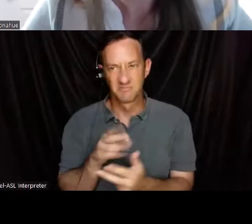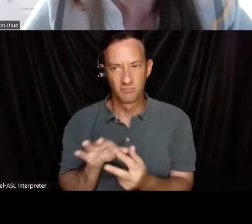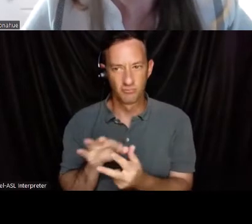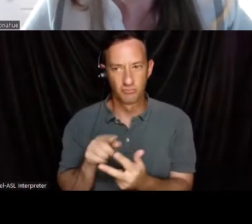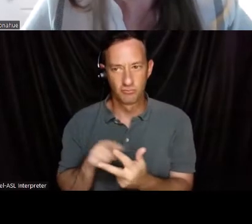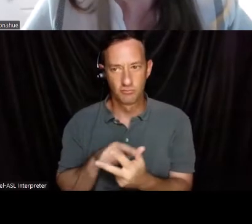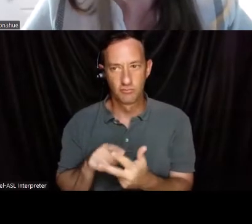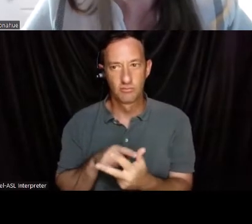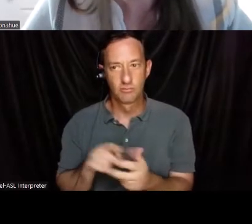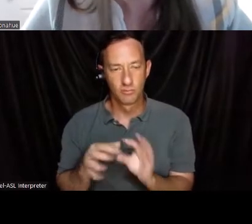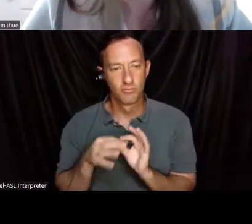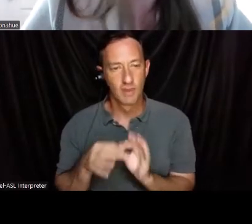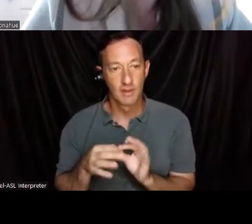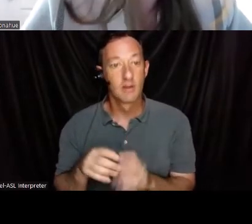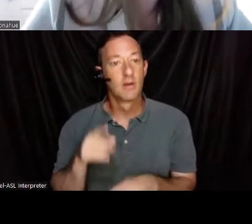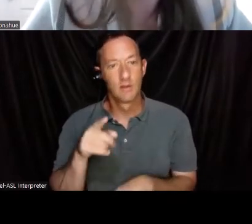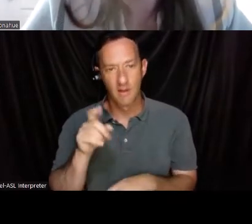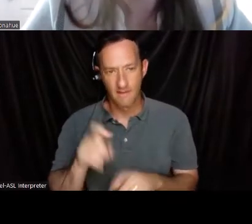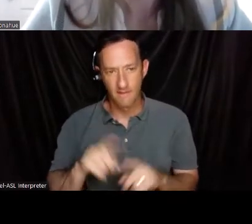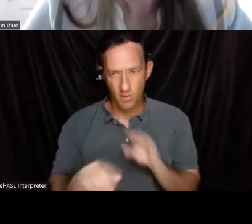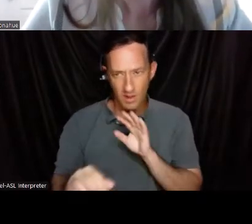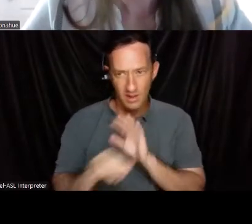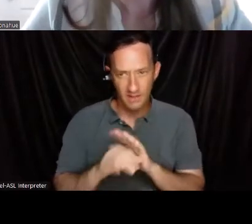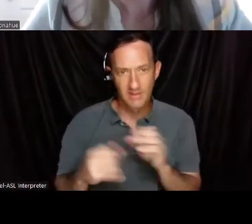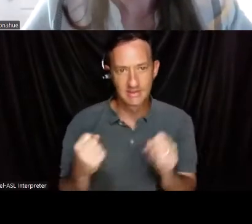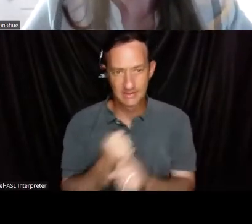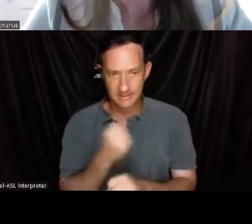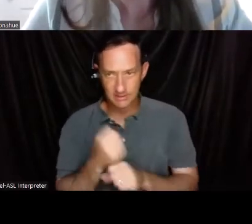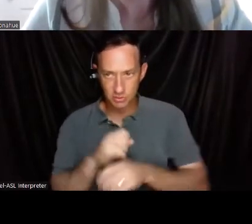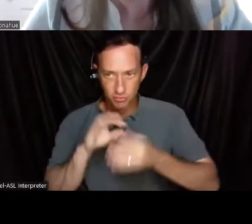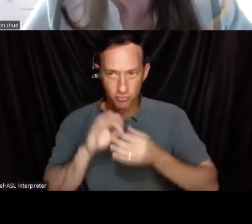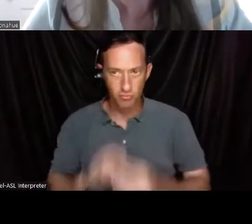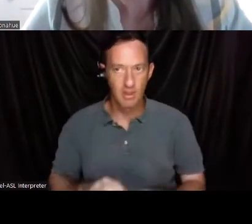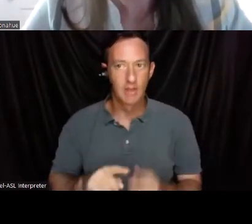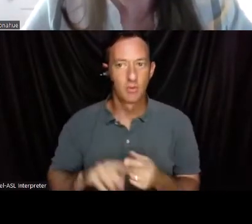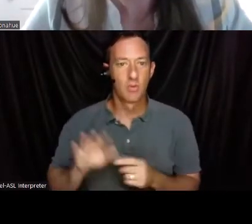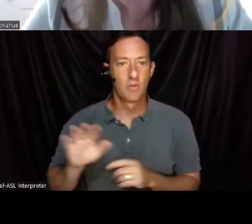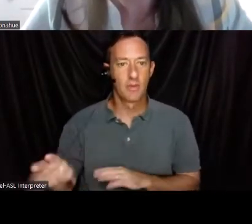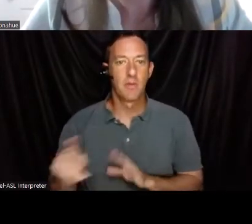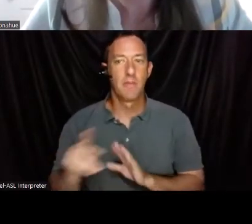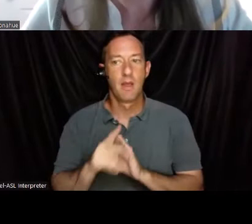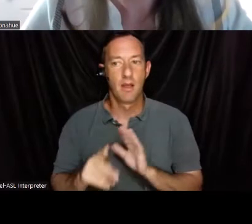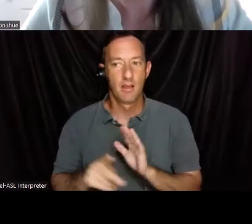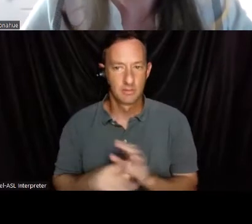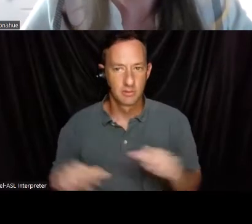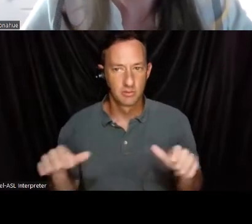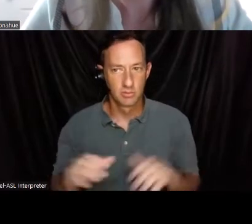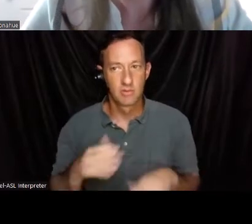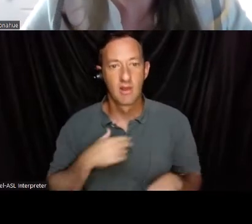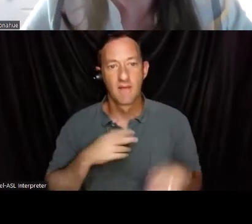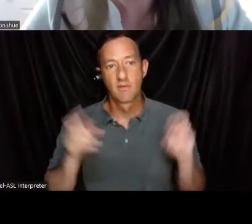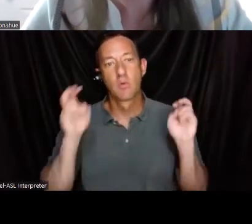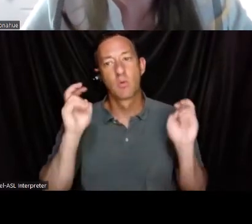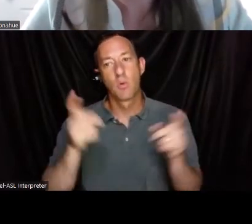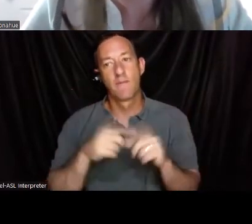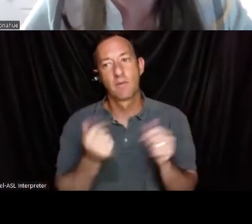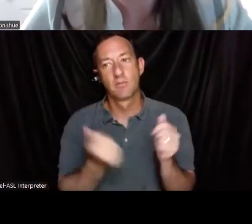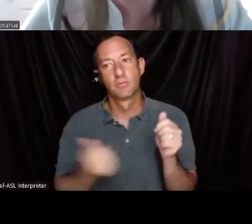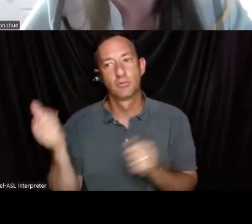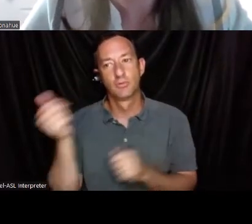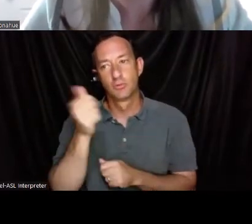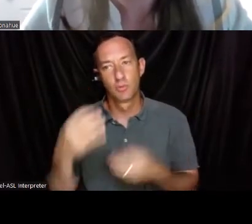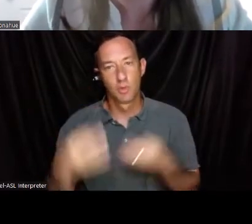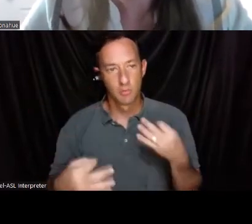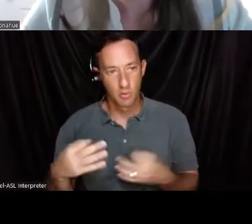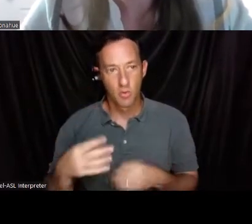specifically tailored to the policy or practice. And I have a quote from the Supreme Court from the landmark